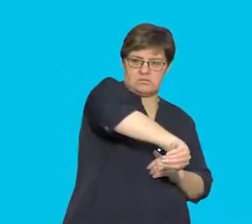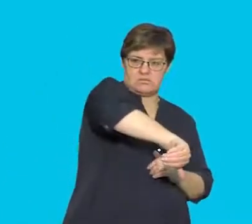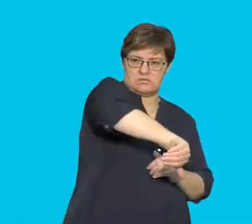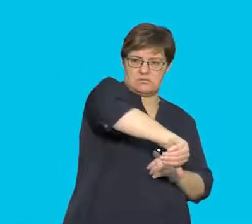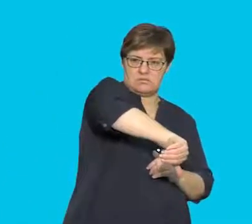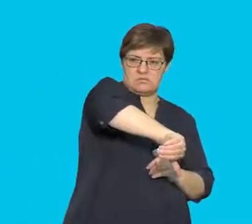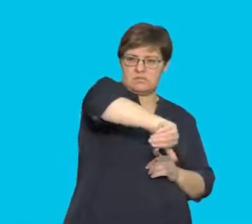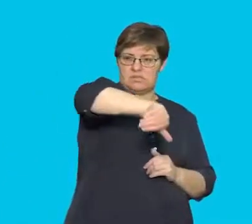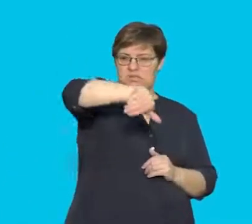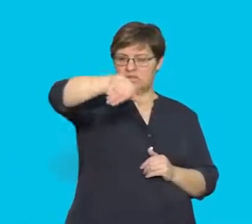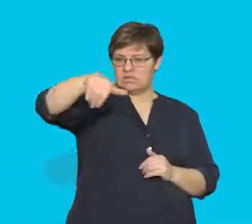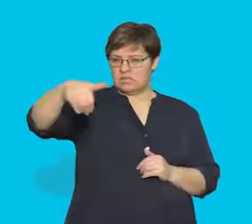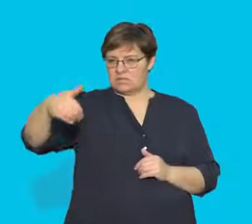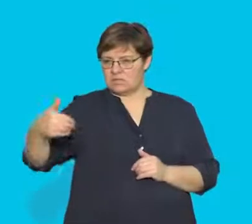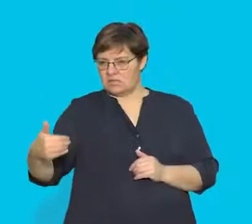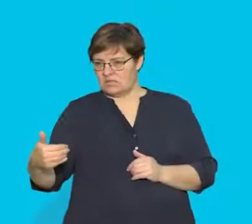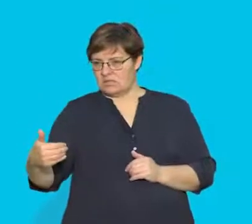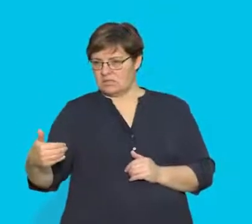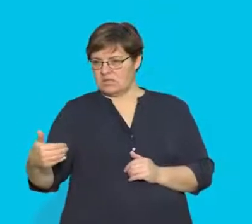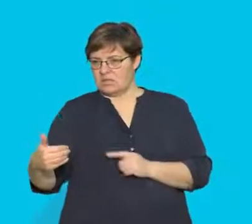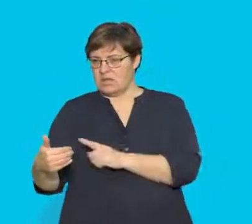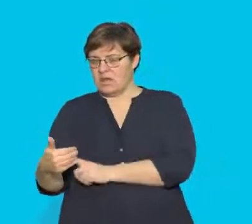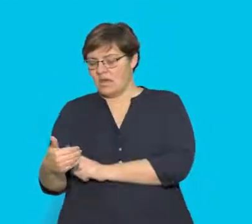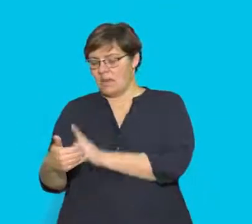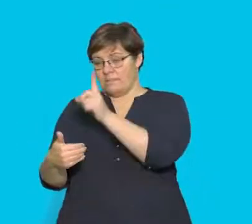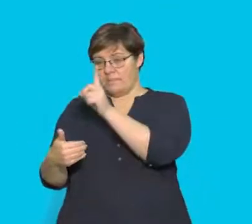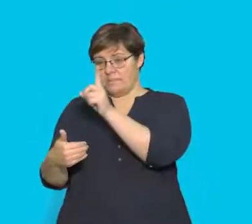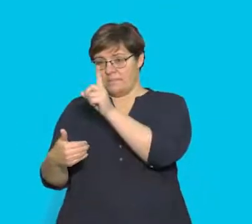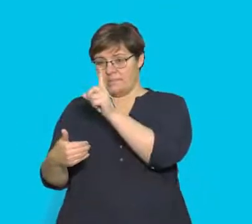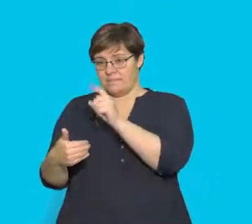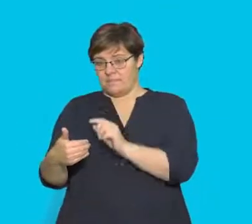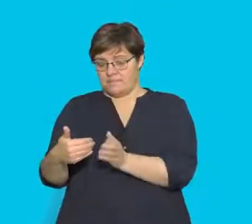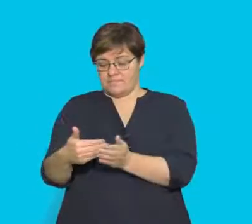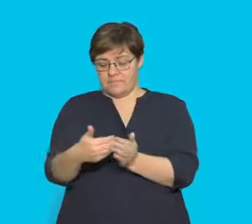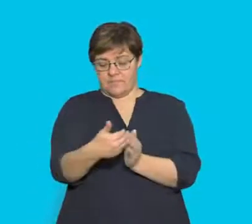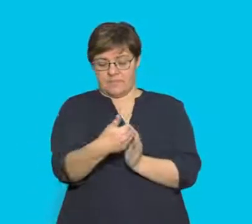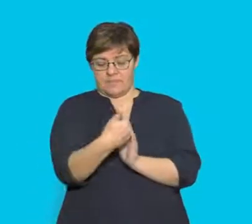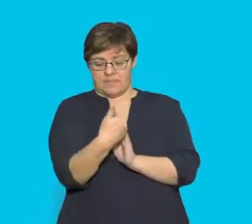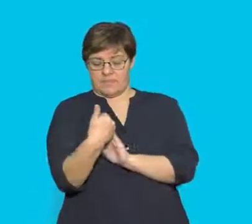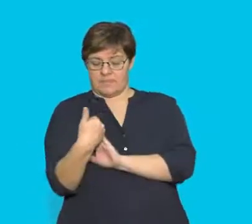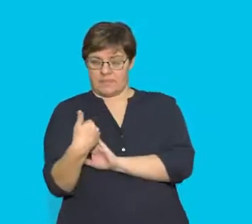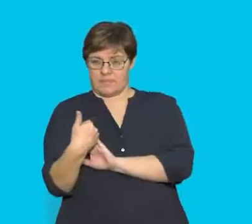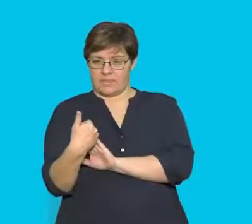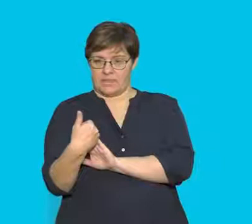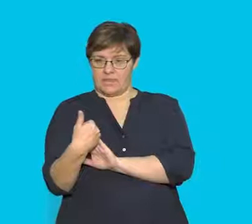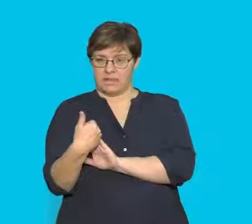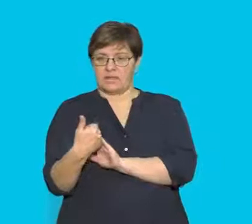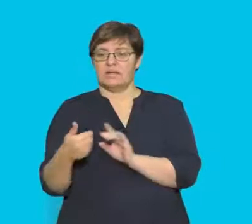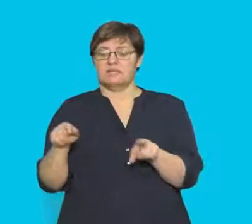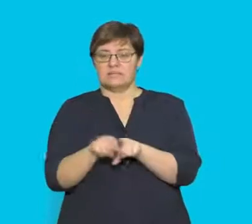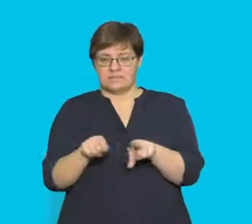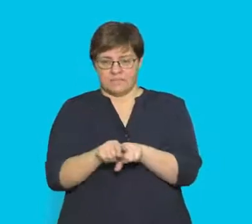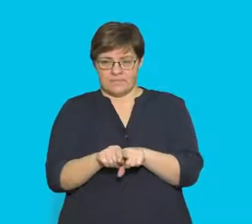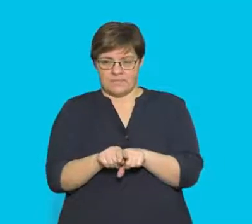the current is going upwards, and the circular green lines are showing you the